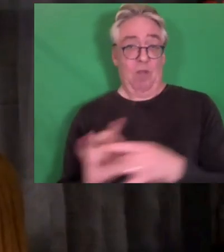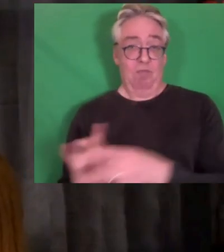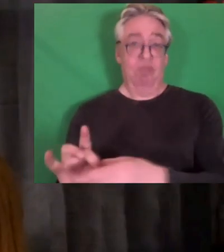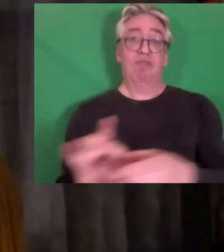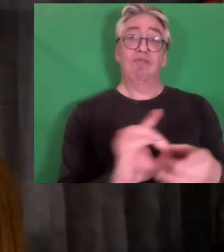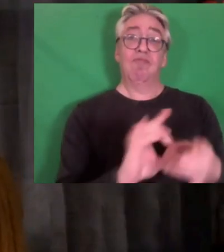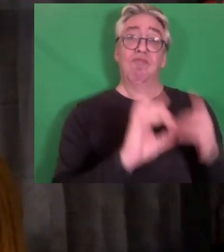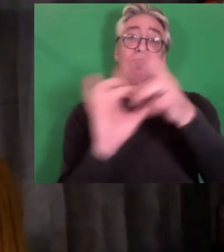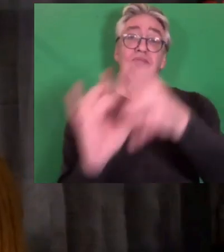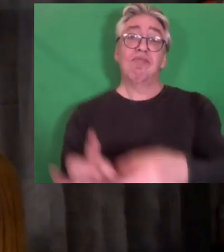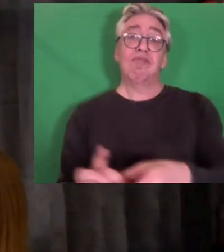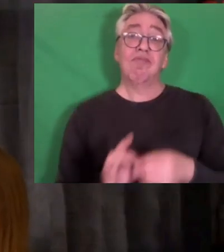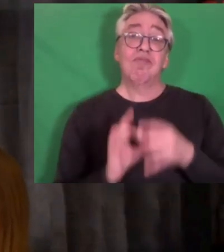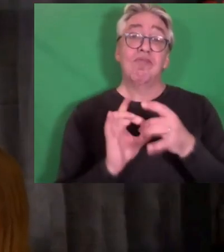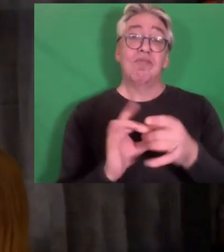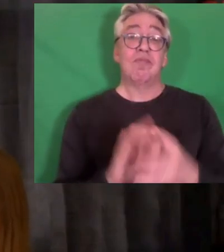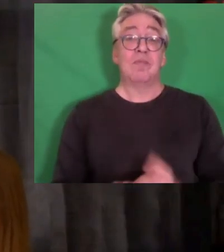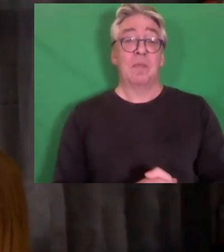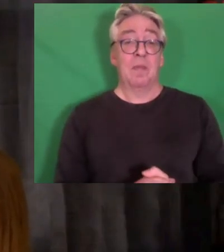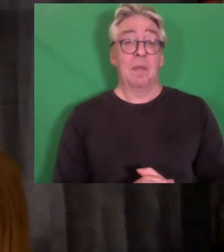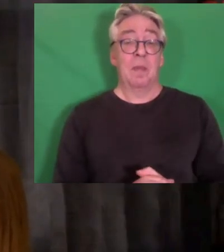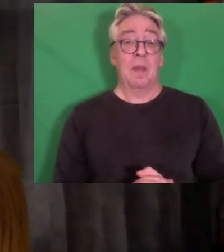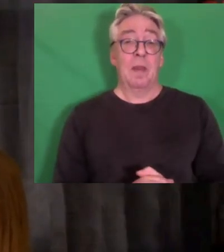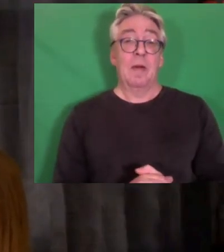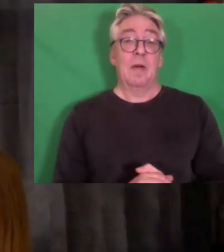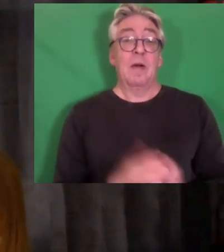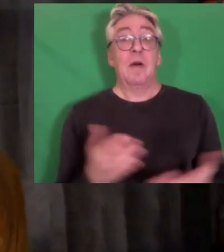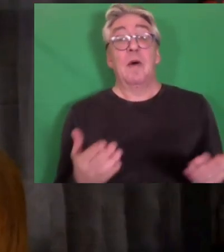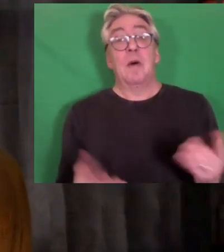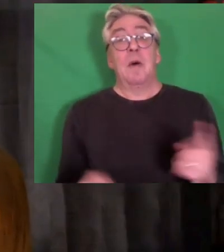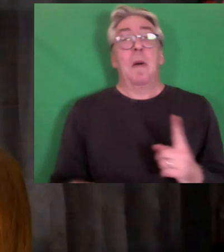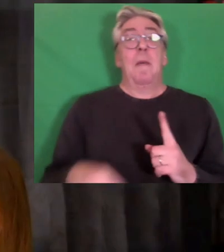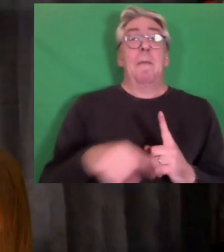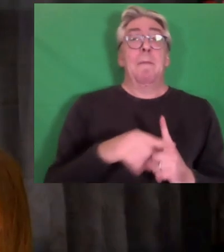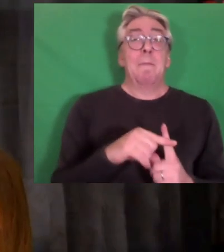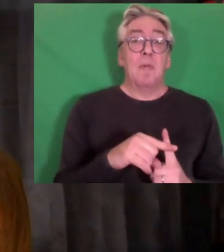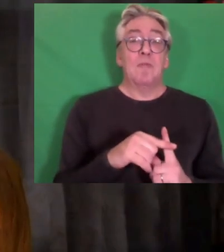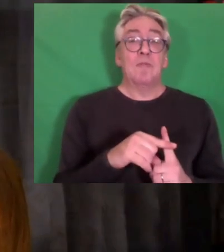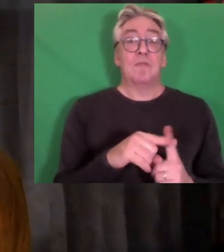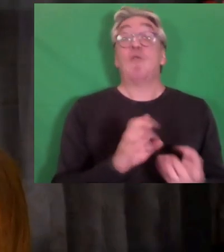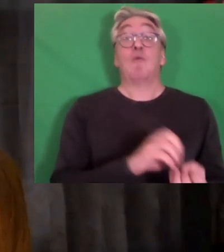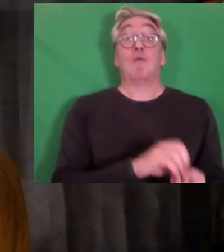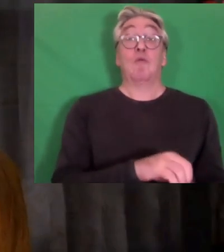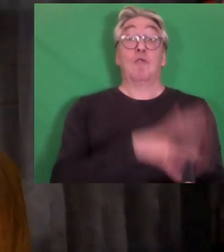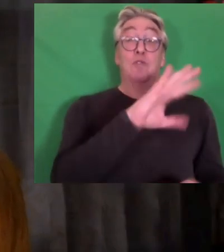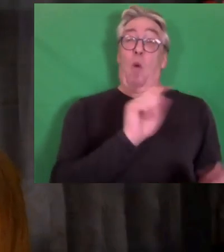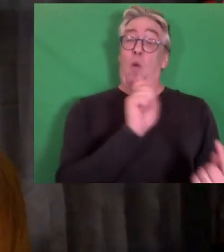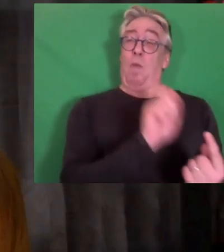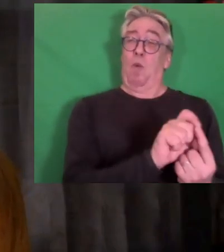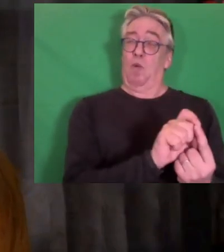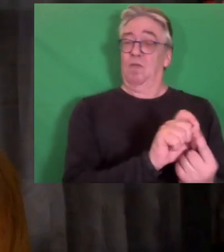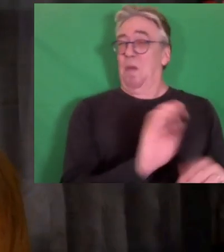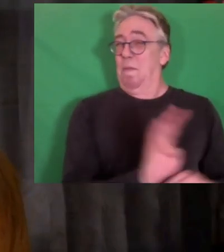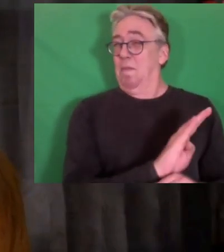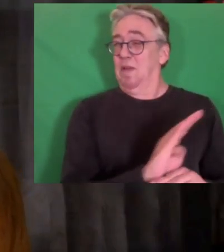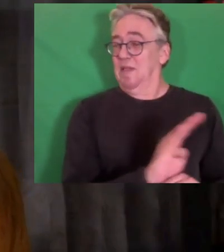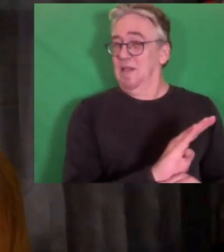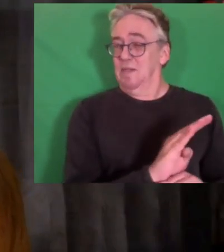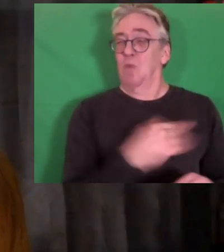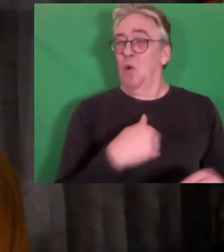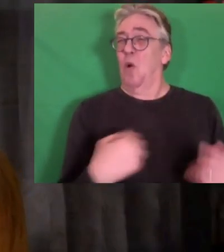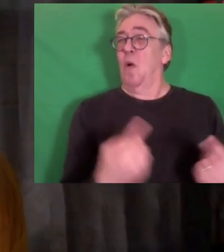more events, smaller ones. Yeah, it's not just Spawnpoint. We also do events that combine topics, music